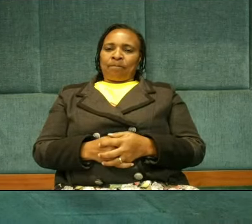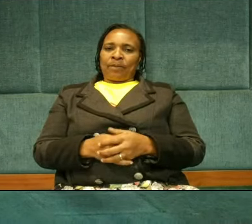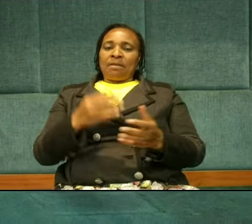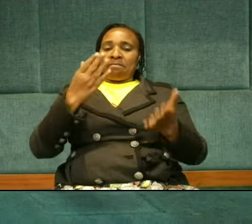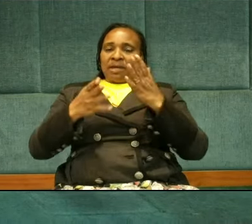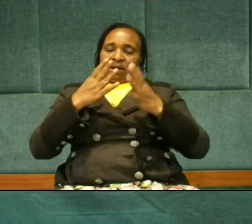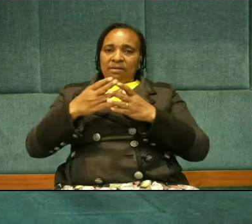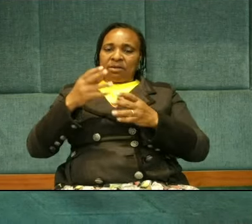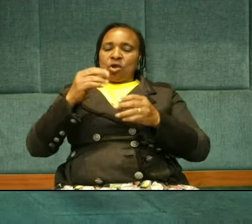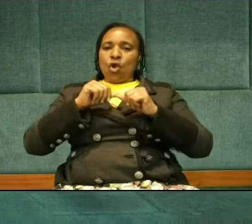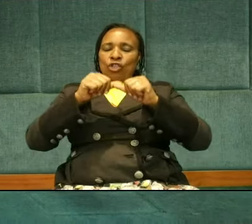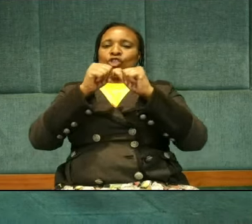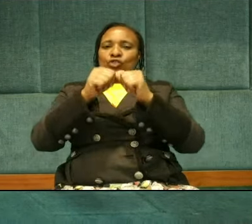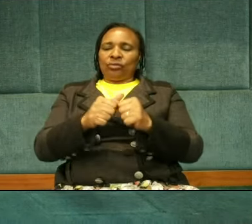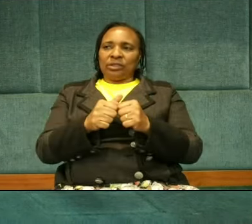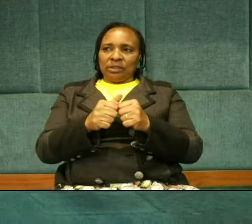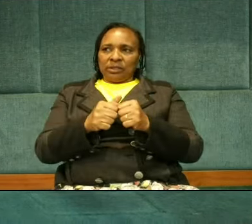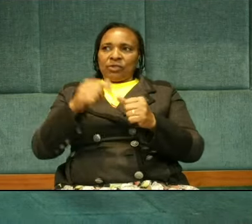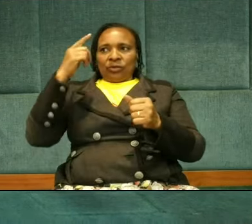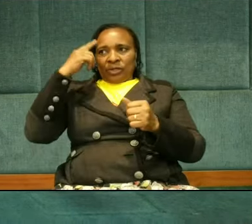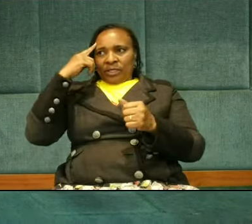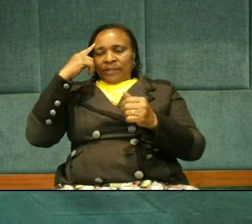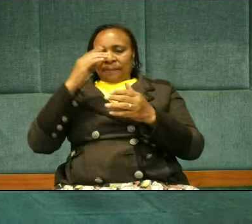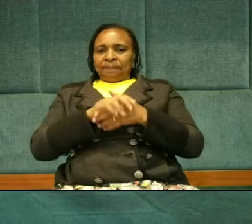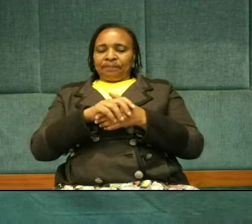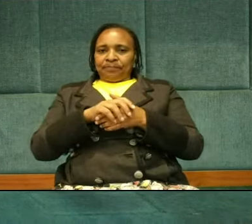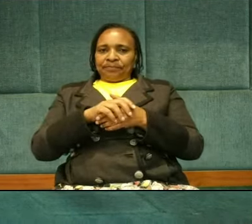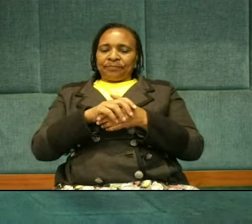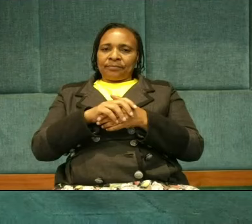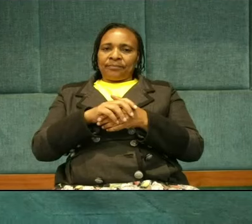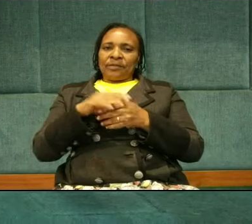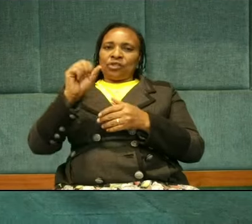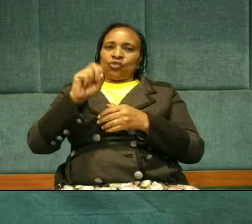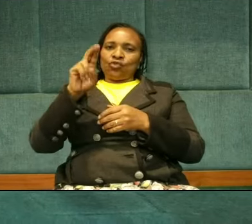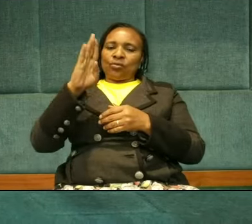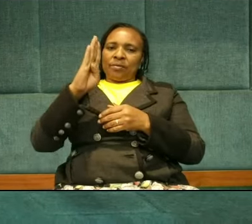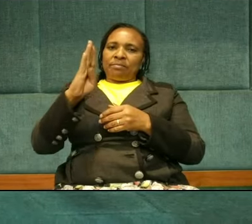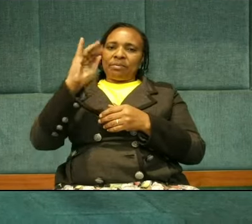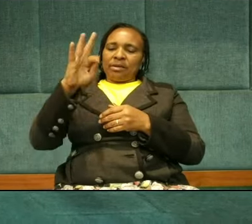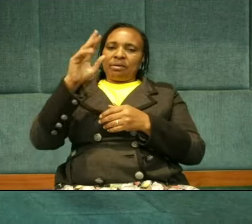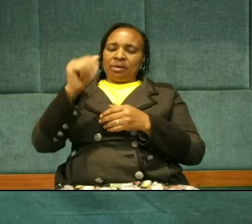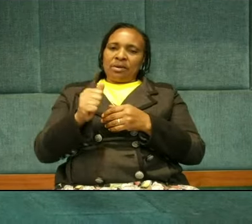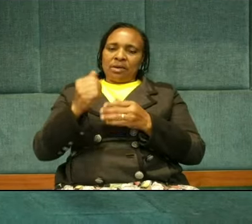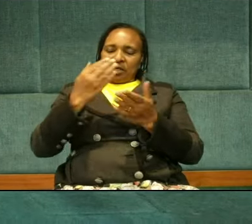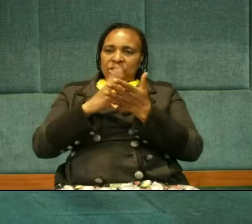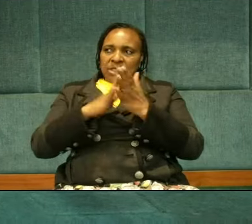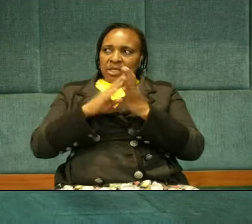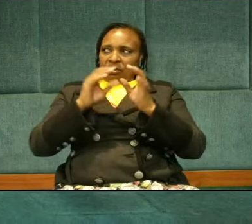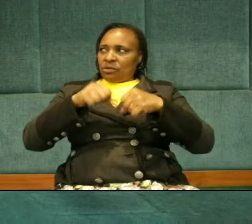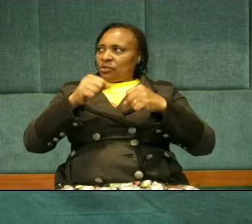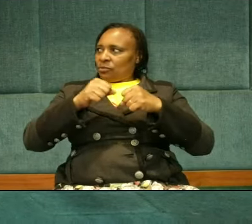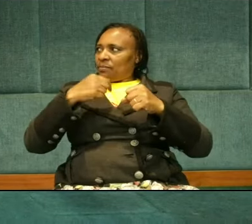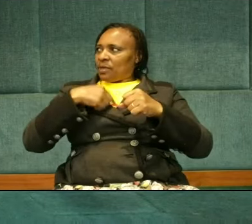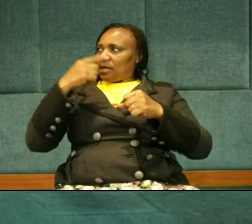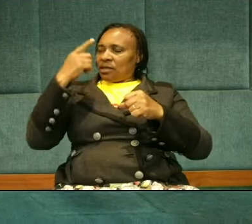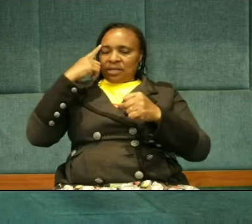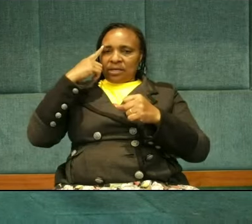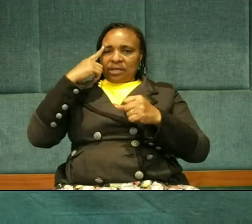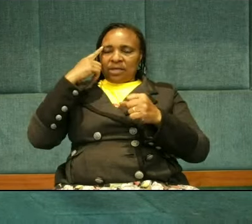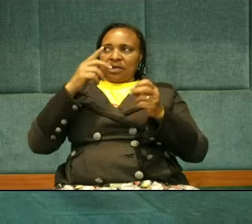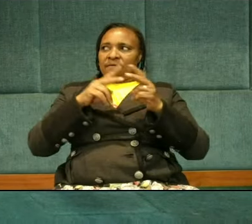Maybe as he continues to think, Subira, could you share? Absolutely. I think